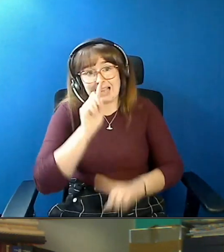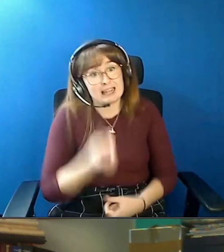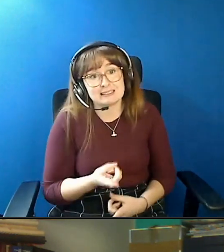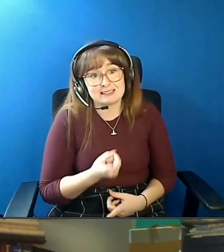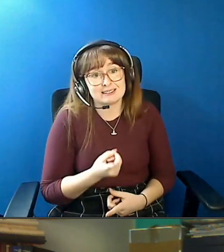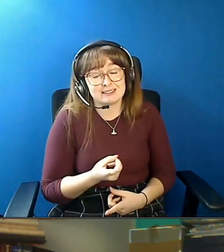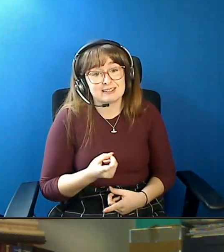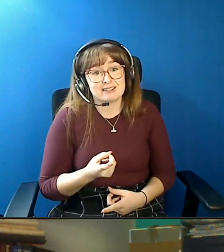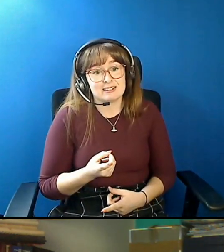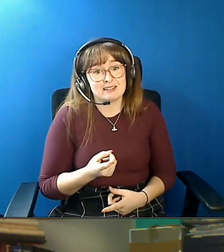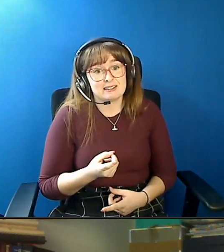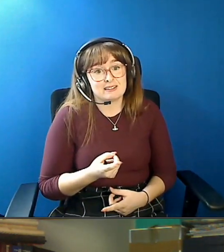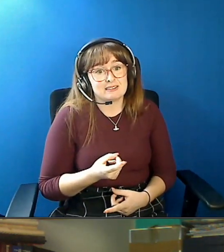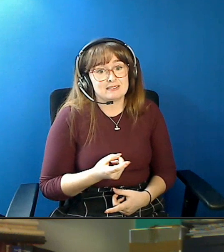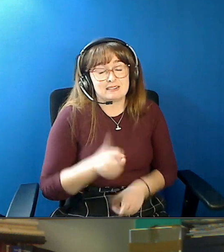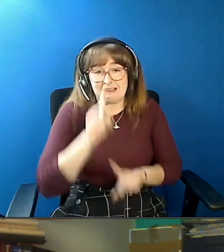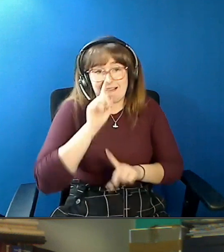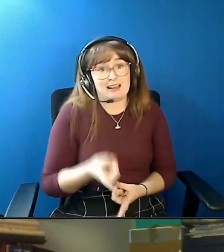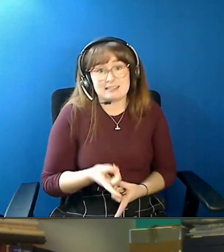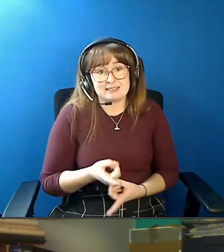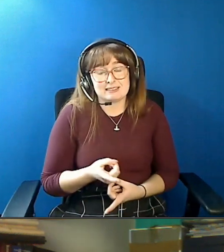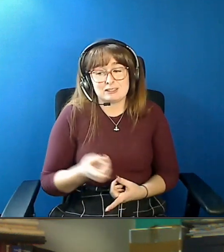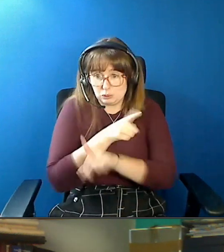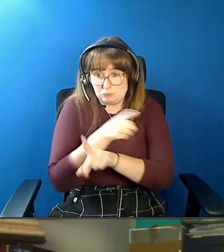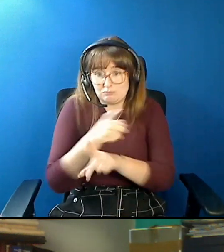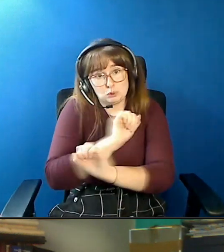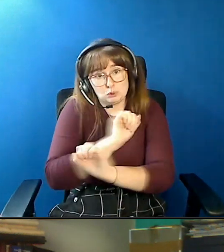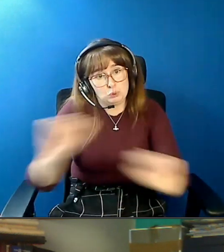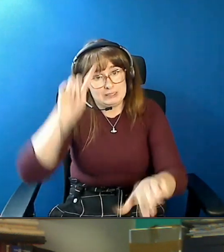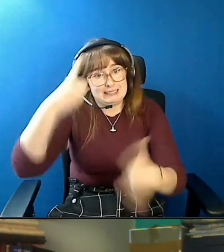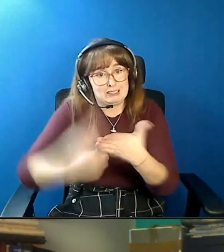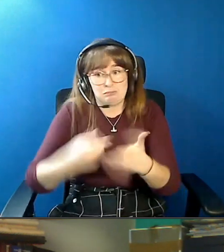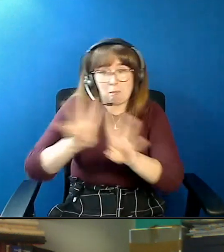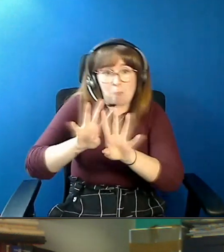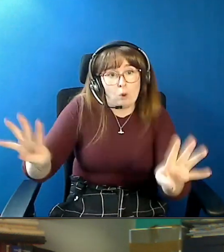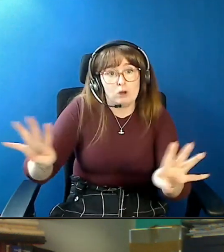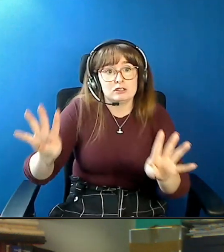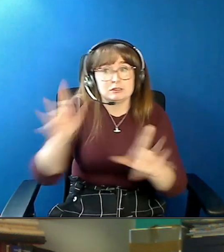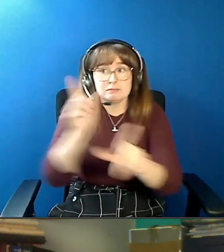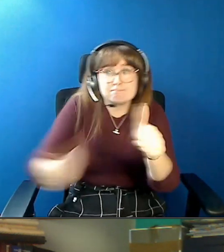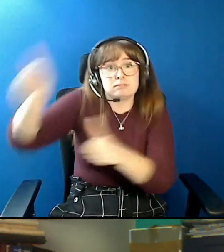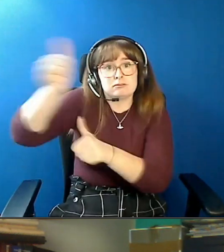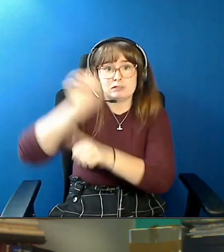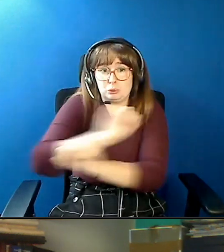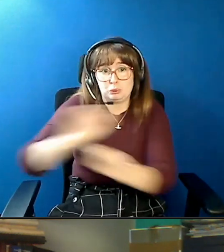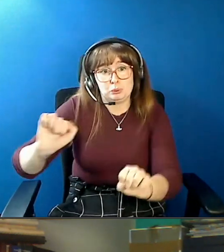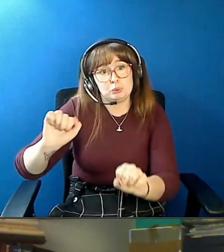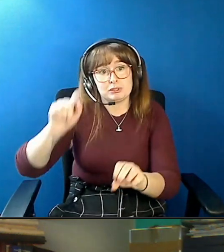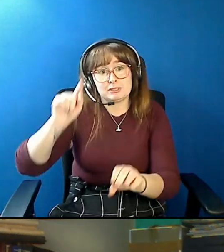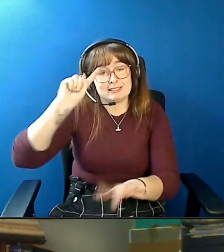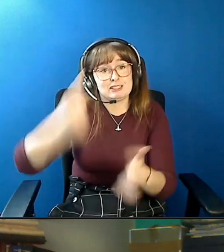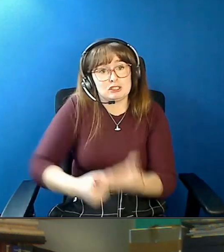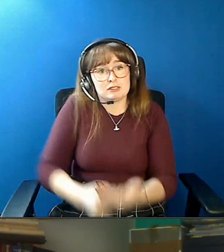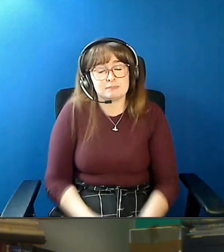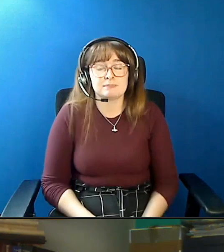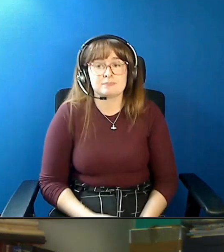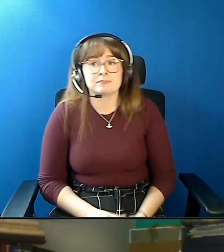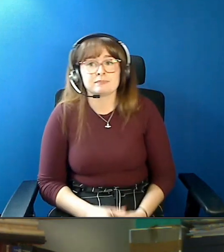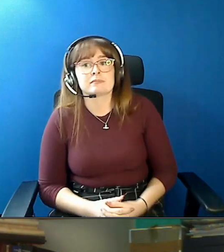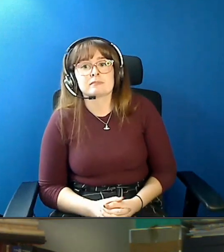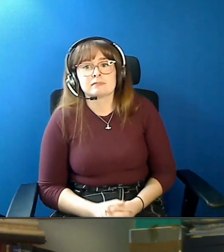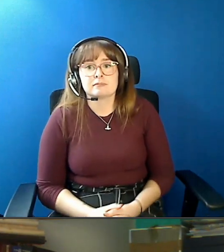policy thing or something that gets decided at board. Yeah, yep, really good point. Yes, good point.